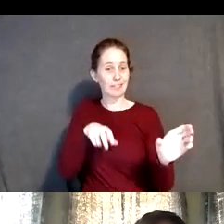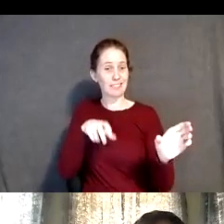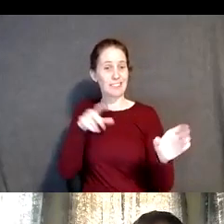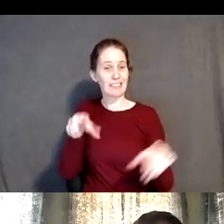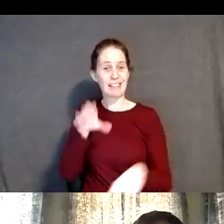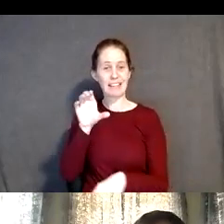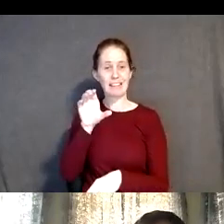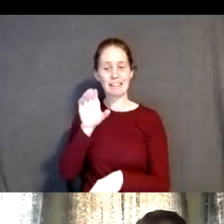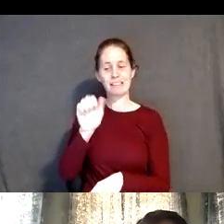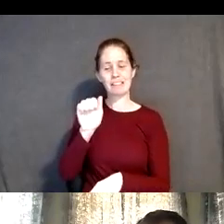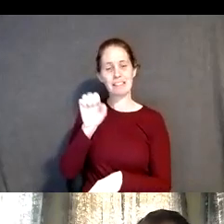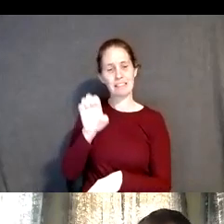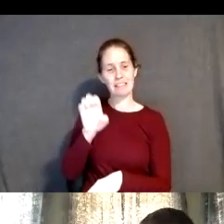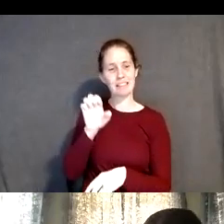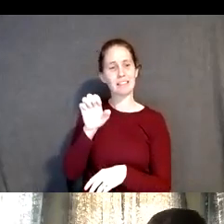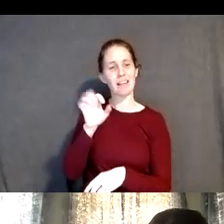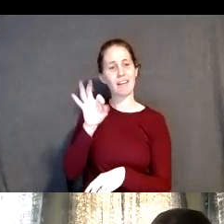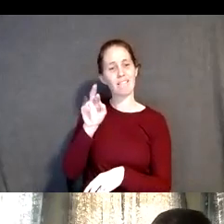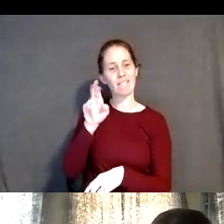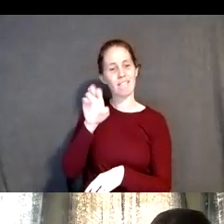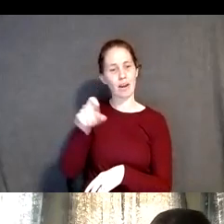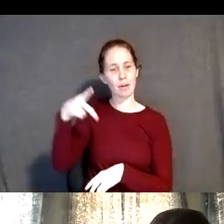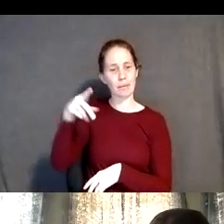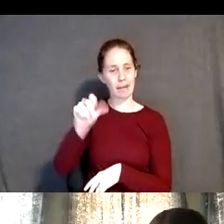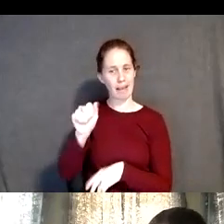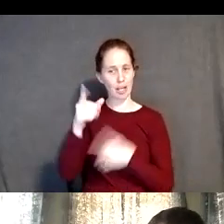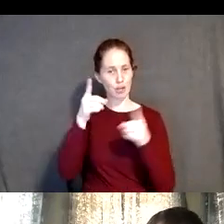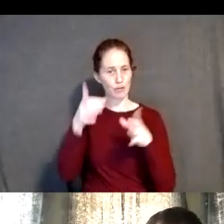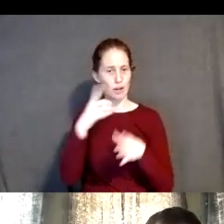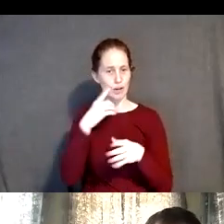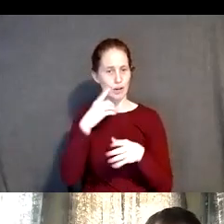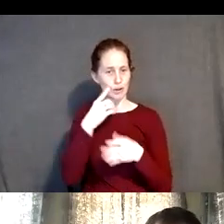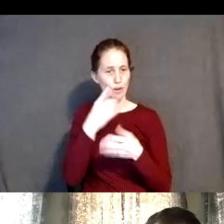PA as the director of organizing,